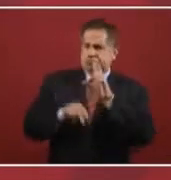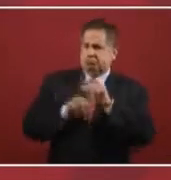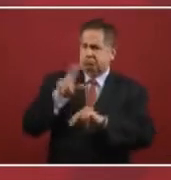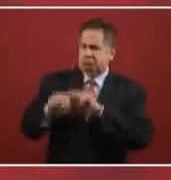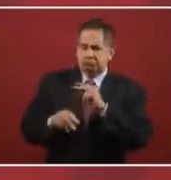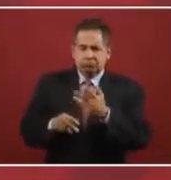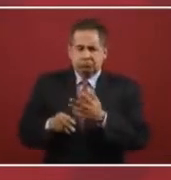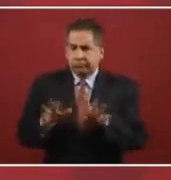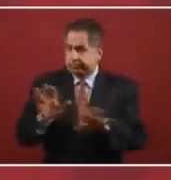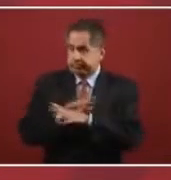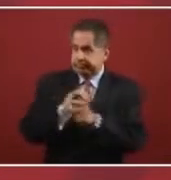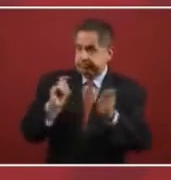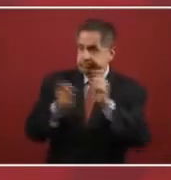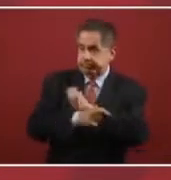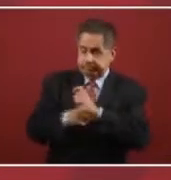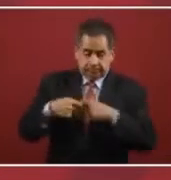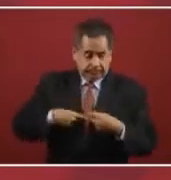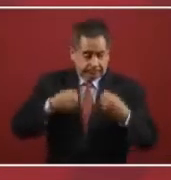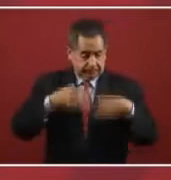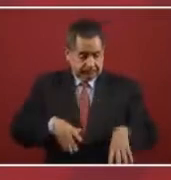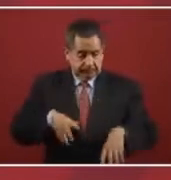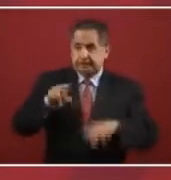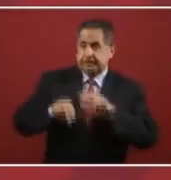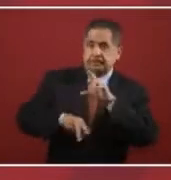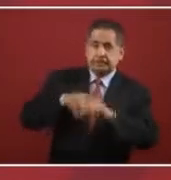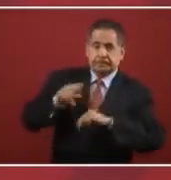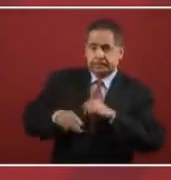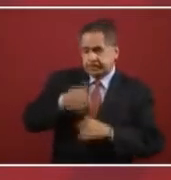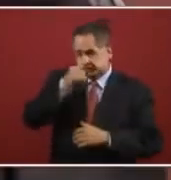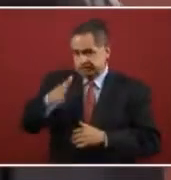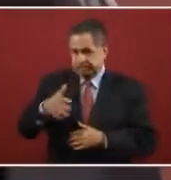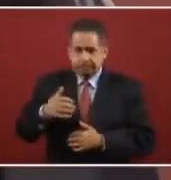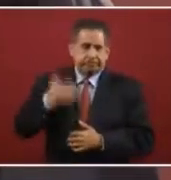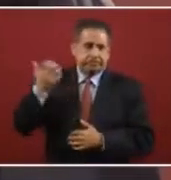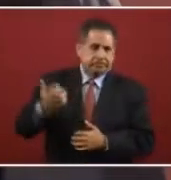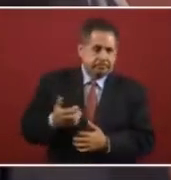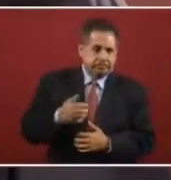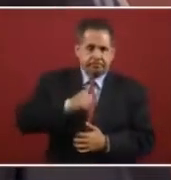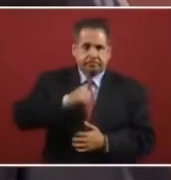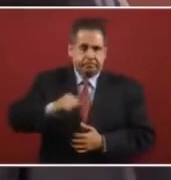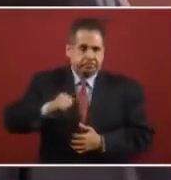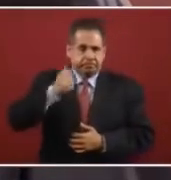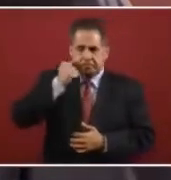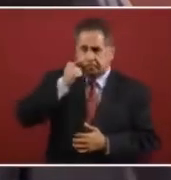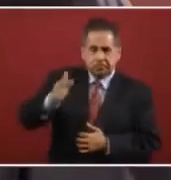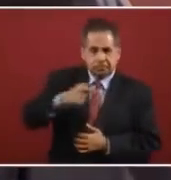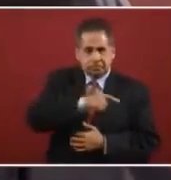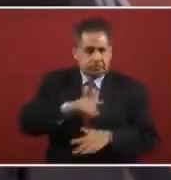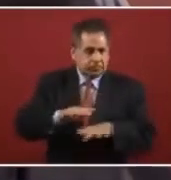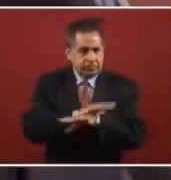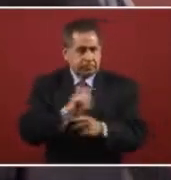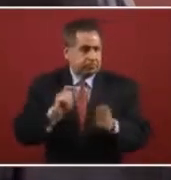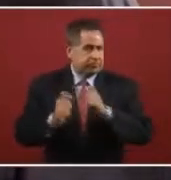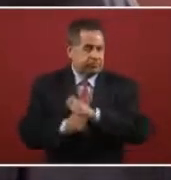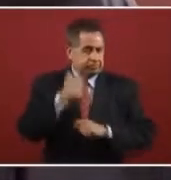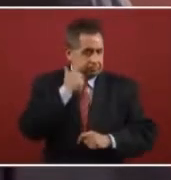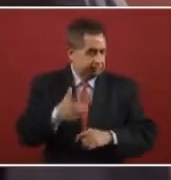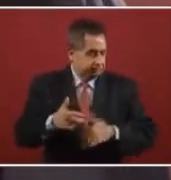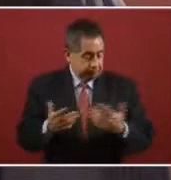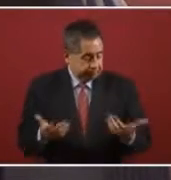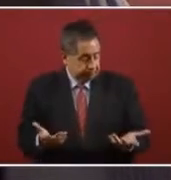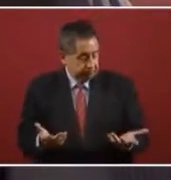reaction to the changes, o sea, el oponerse, el resistirse, to oppose themselves, to resist. Bueno,